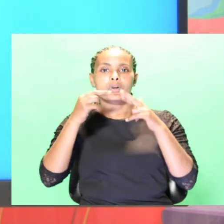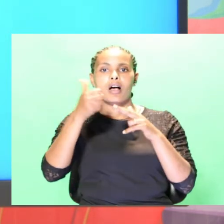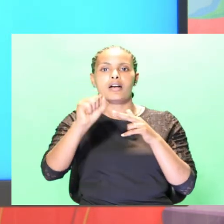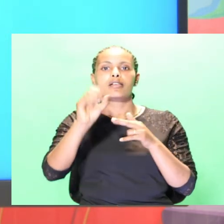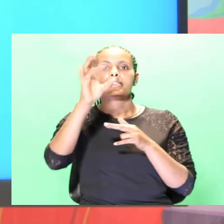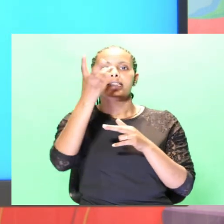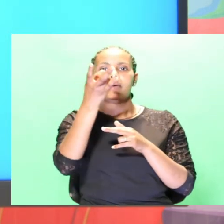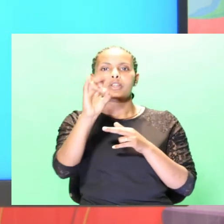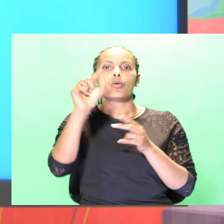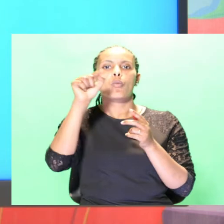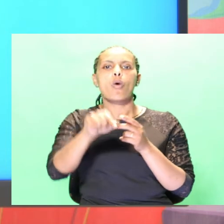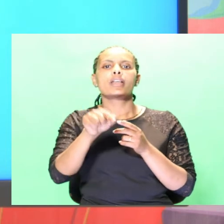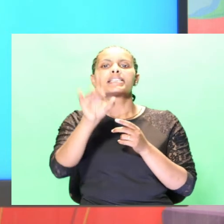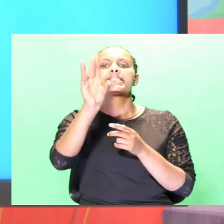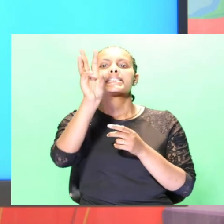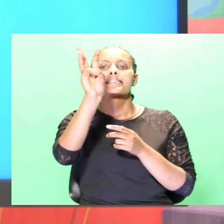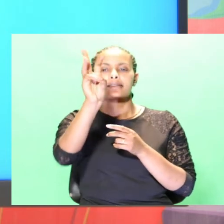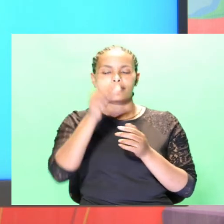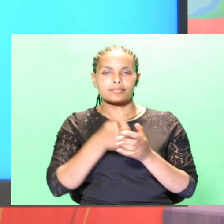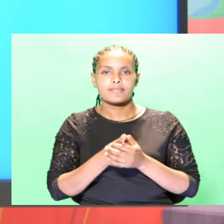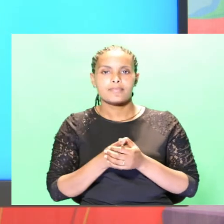as 17.6.